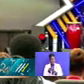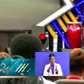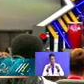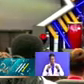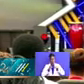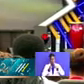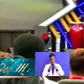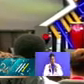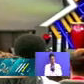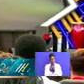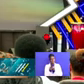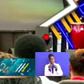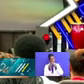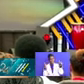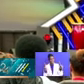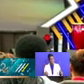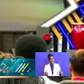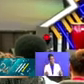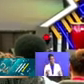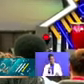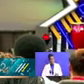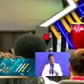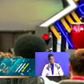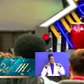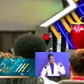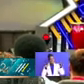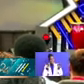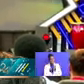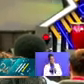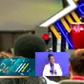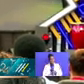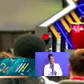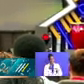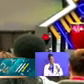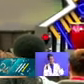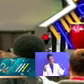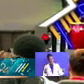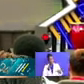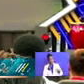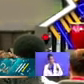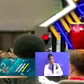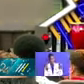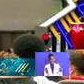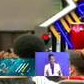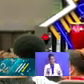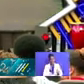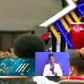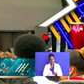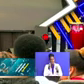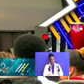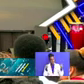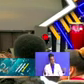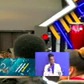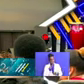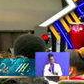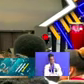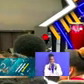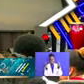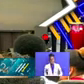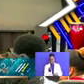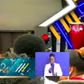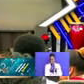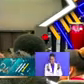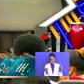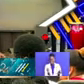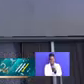Covenant with this author I was declaring that I am the enemy of this altar I am the opposite of this altar this